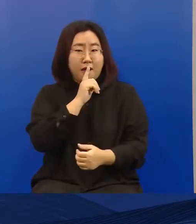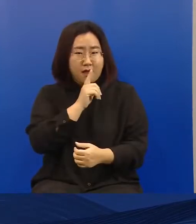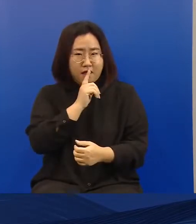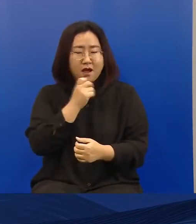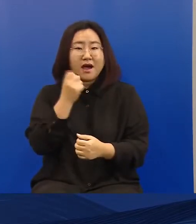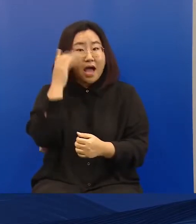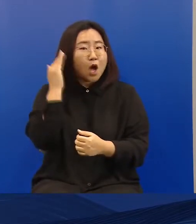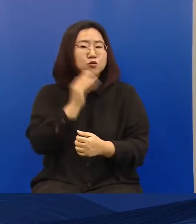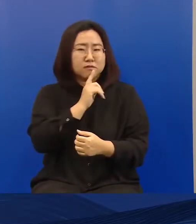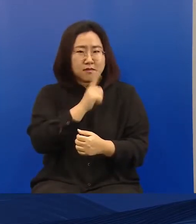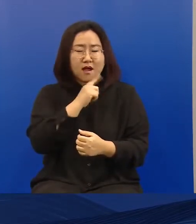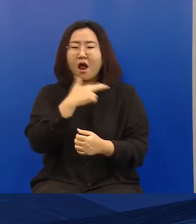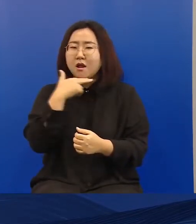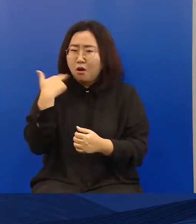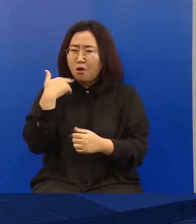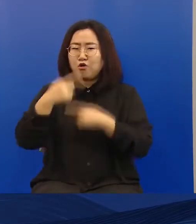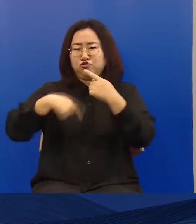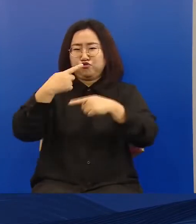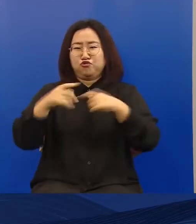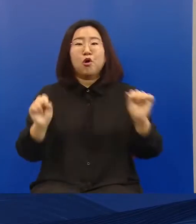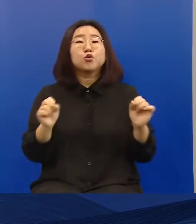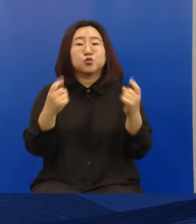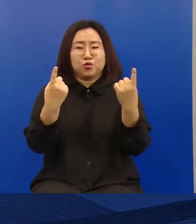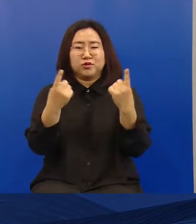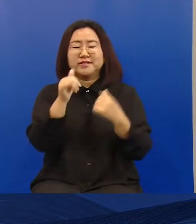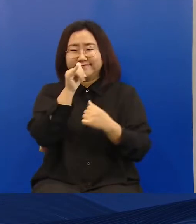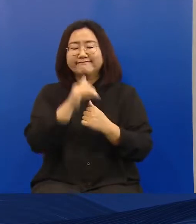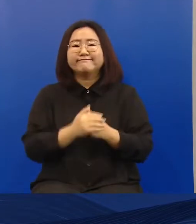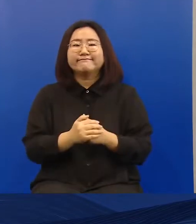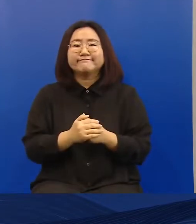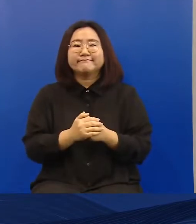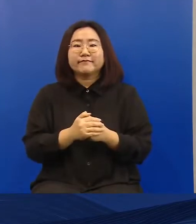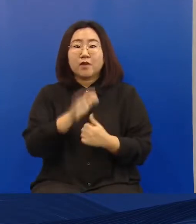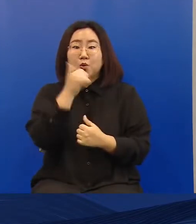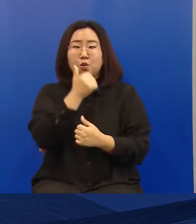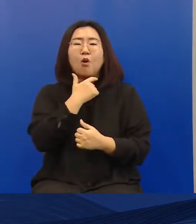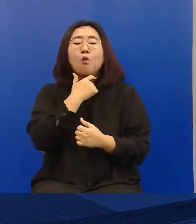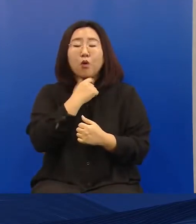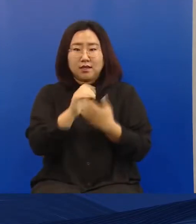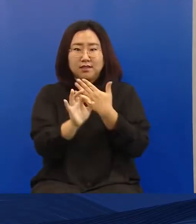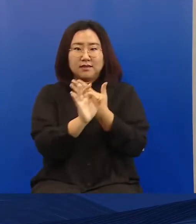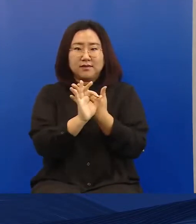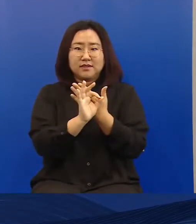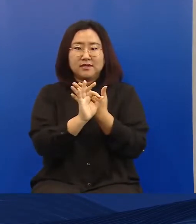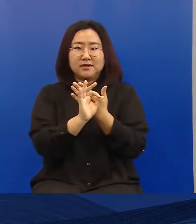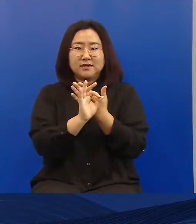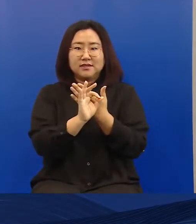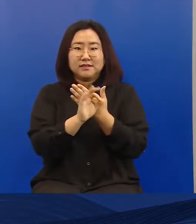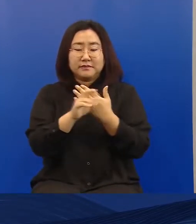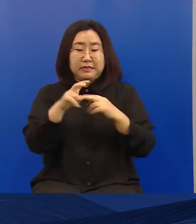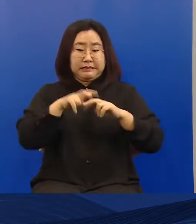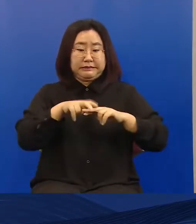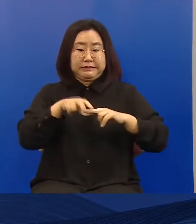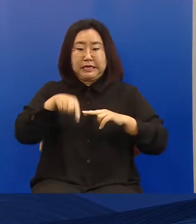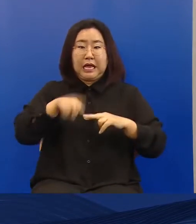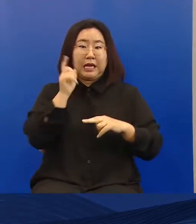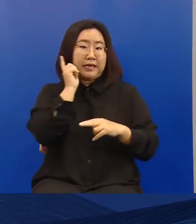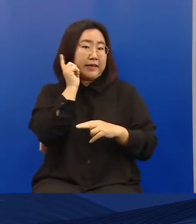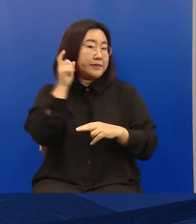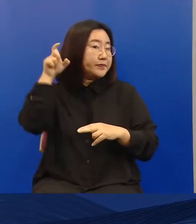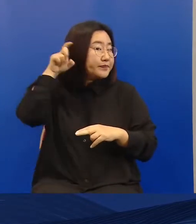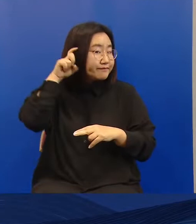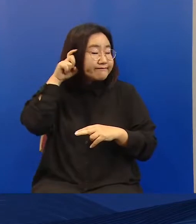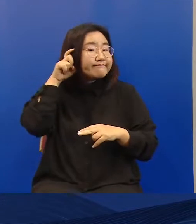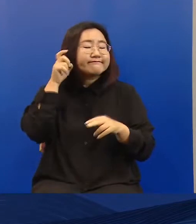This event will be held simultaneously in Korean, English, and Korean Sign Language. For interpretation, please use